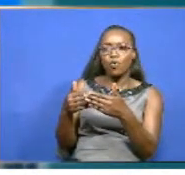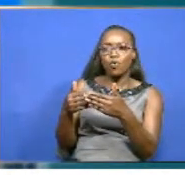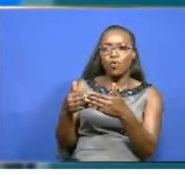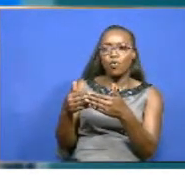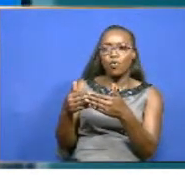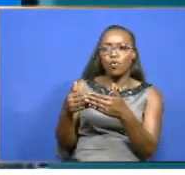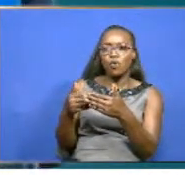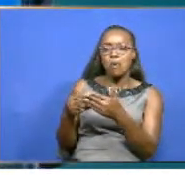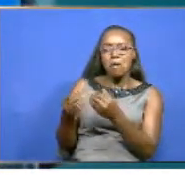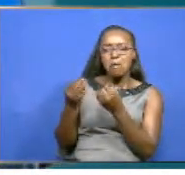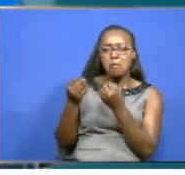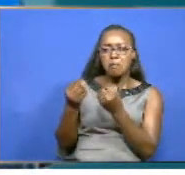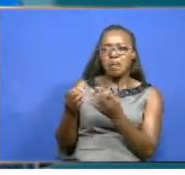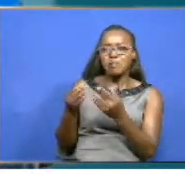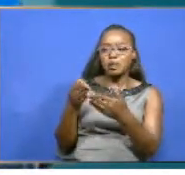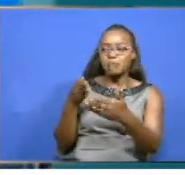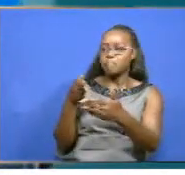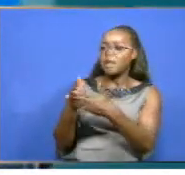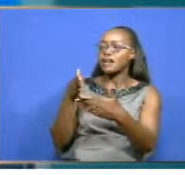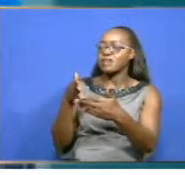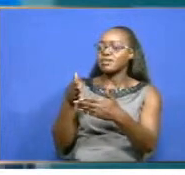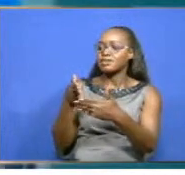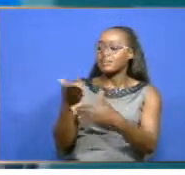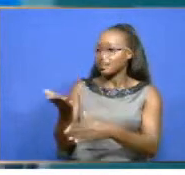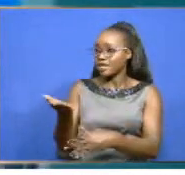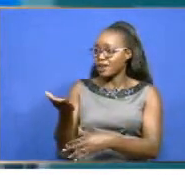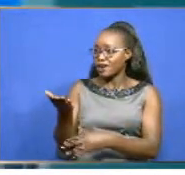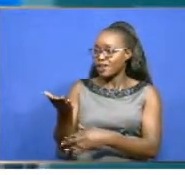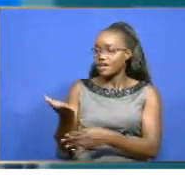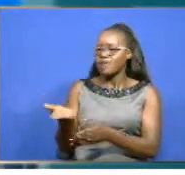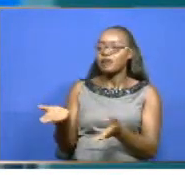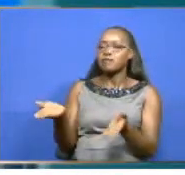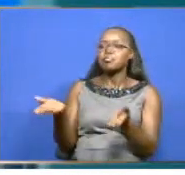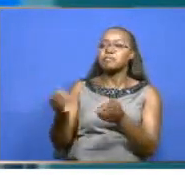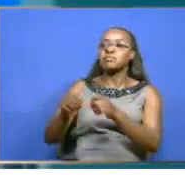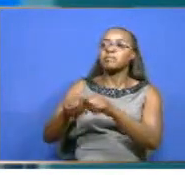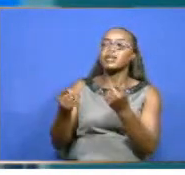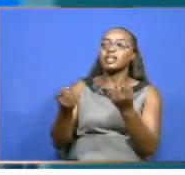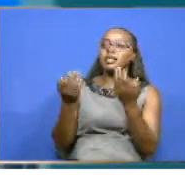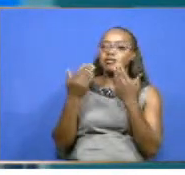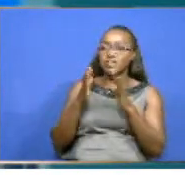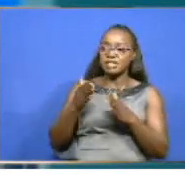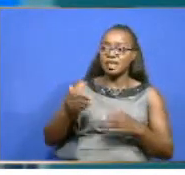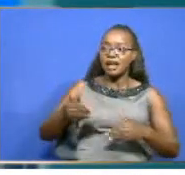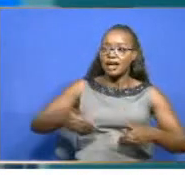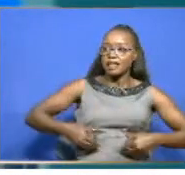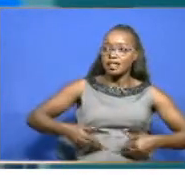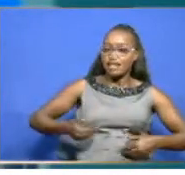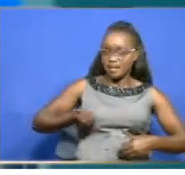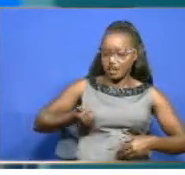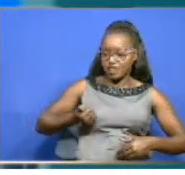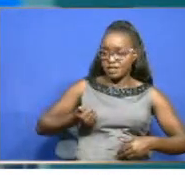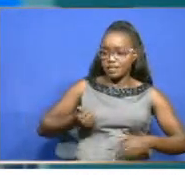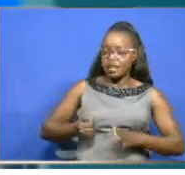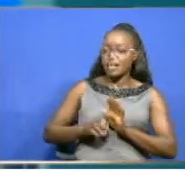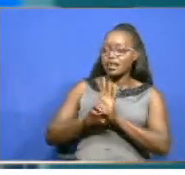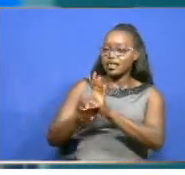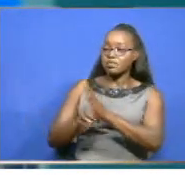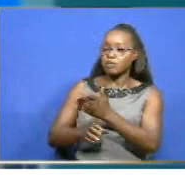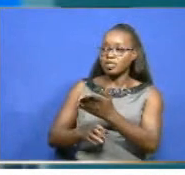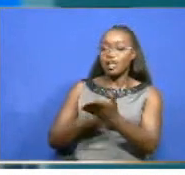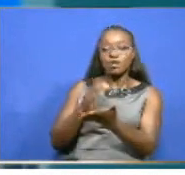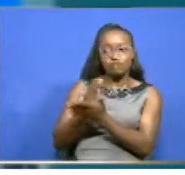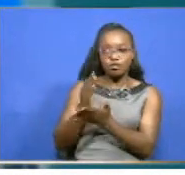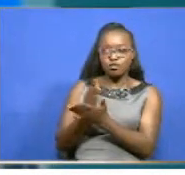Mm-hmm. A lot of barriers that would have been there would have been breached. That young lady that I've used as an example will